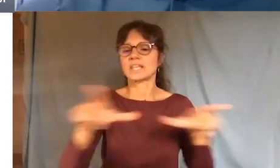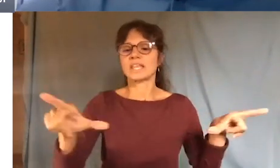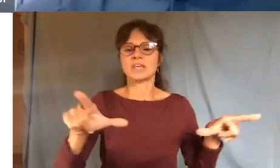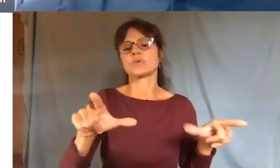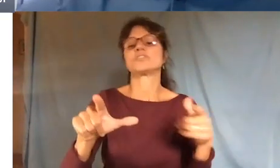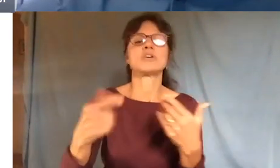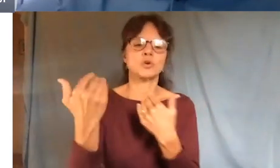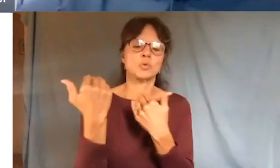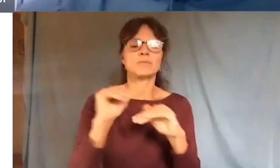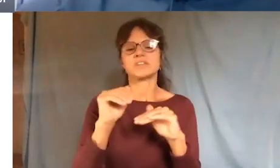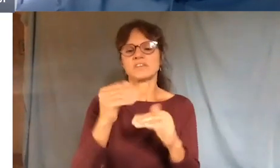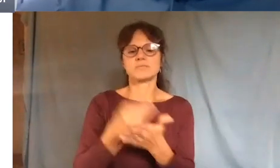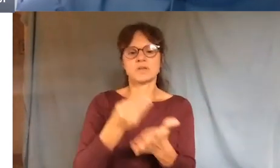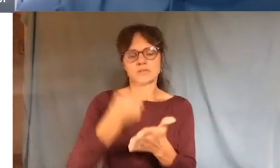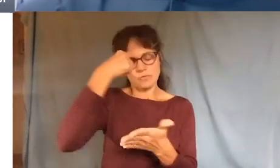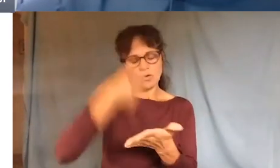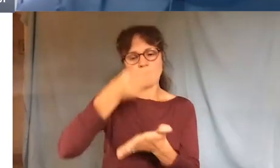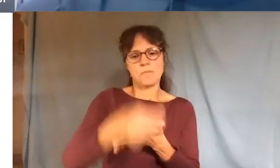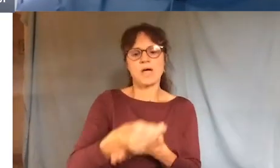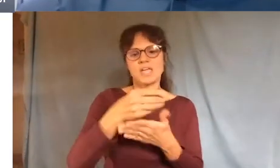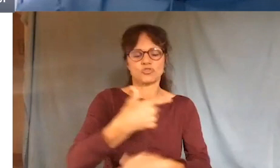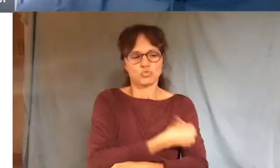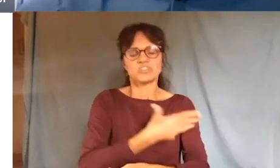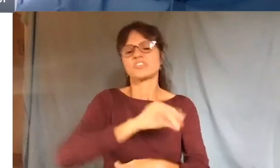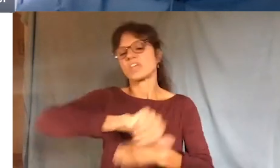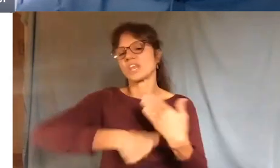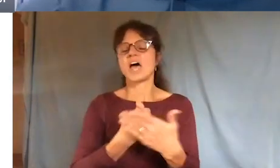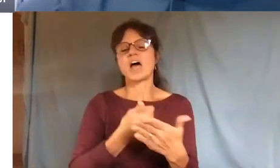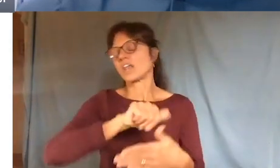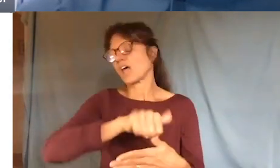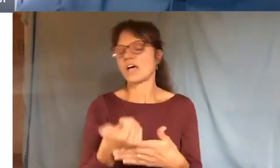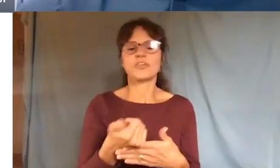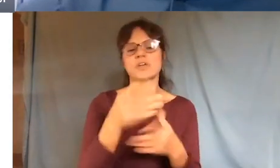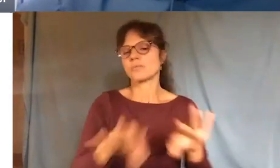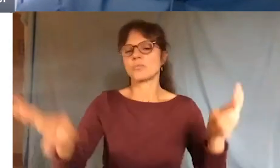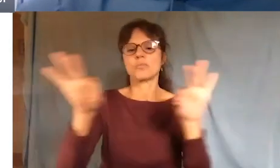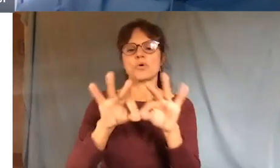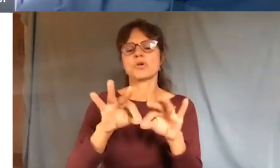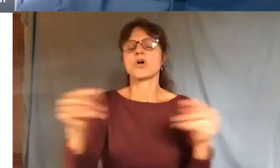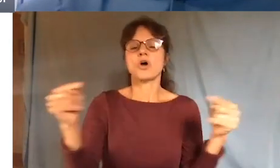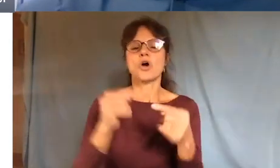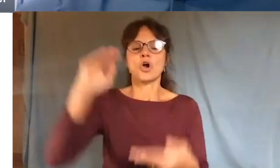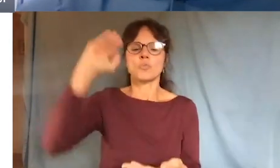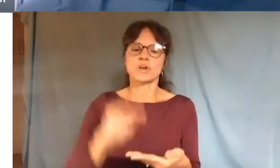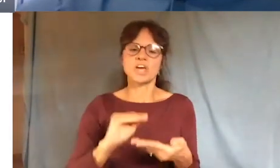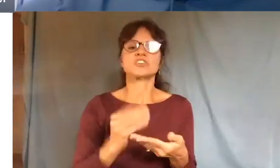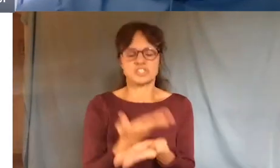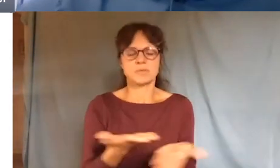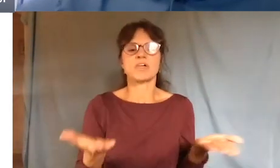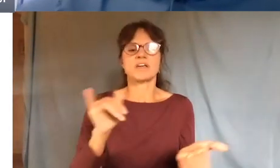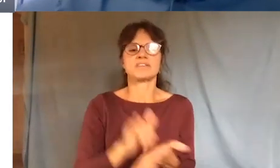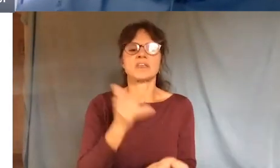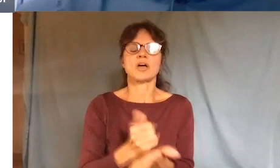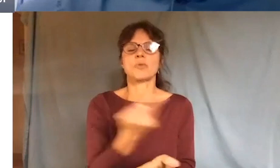use of funds for purchasing syringes or other vital harm reduction supplies that allow us to move closer to ending the domestic